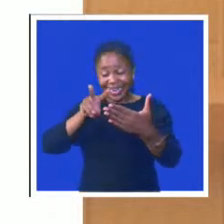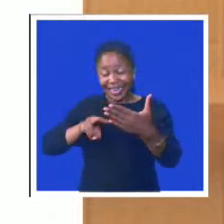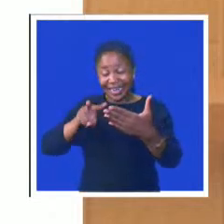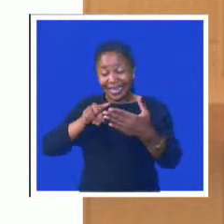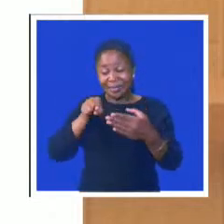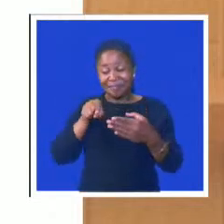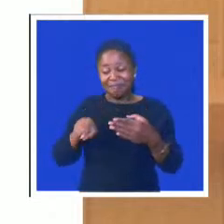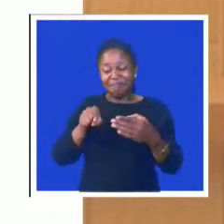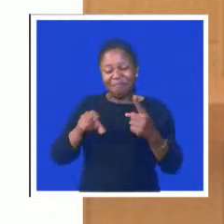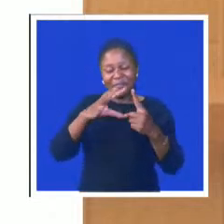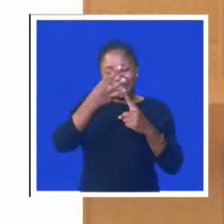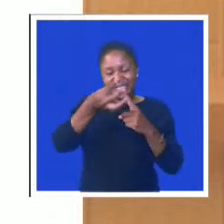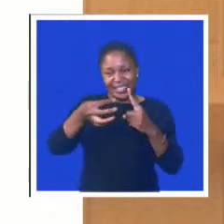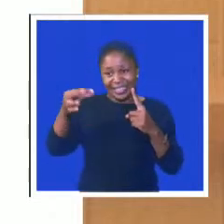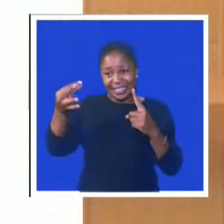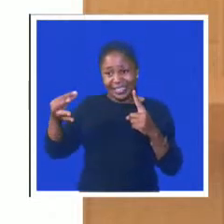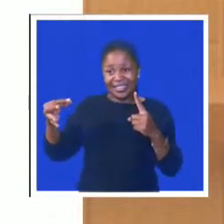sentences